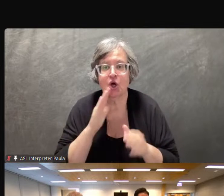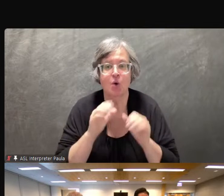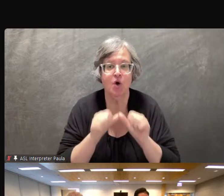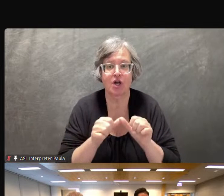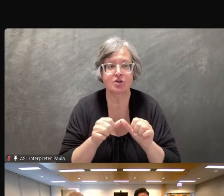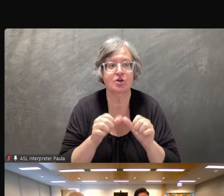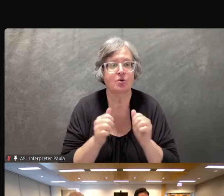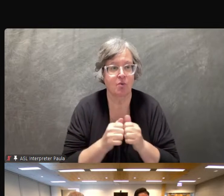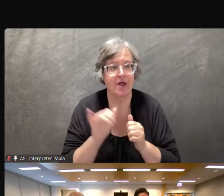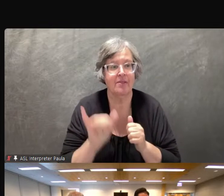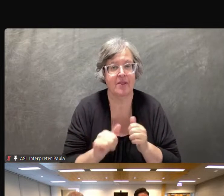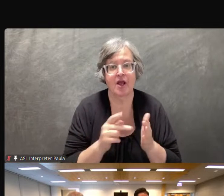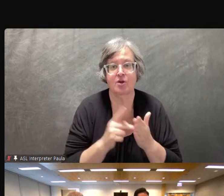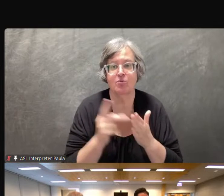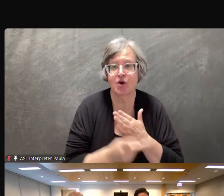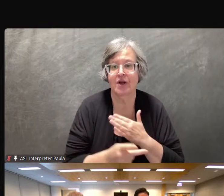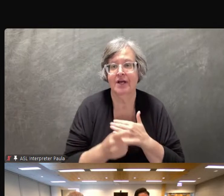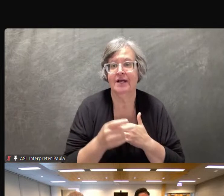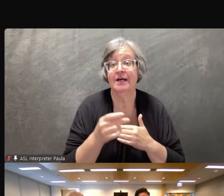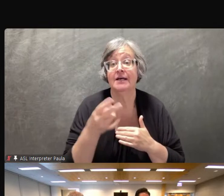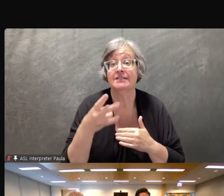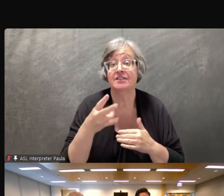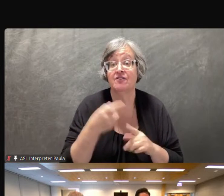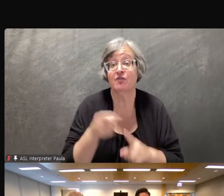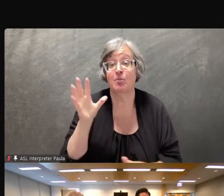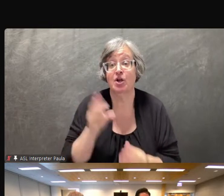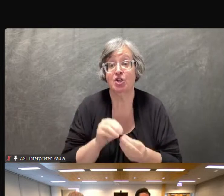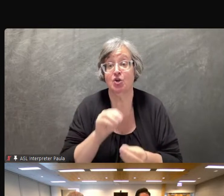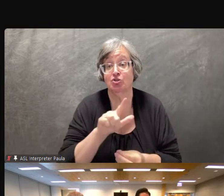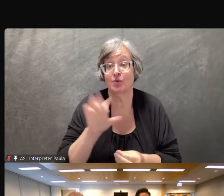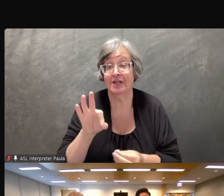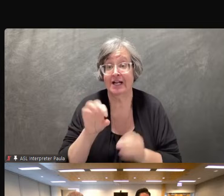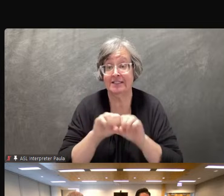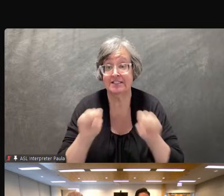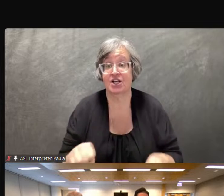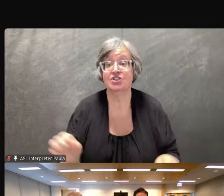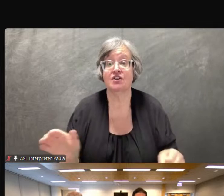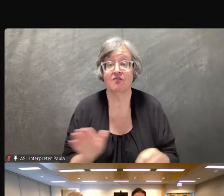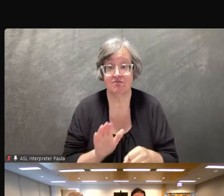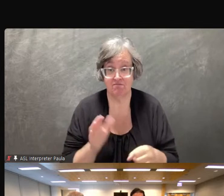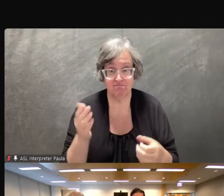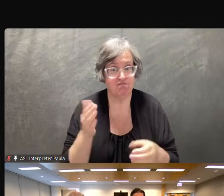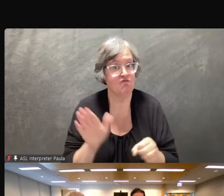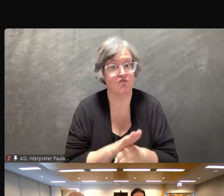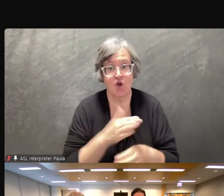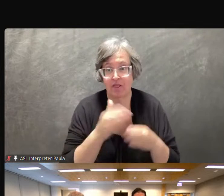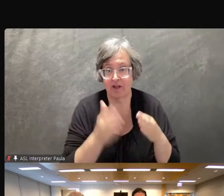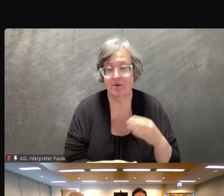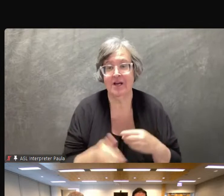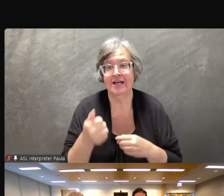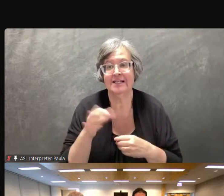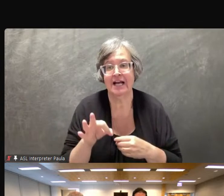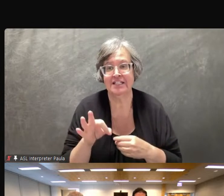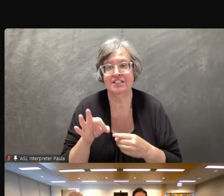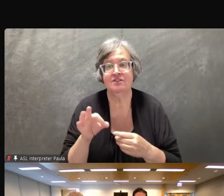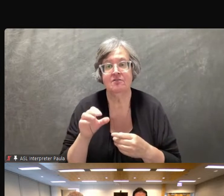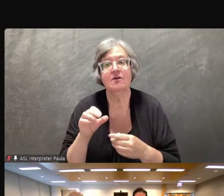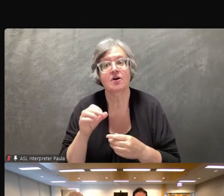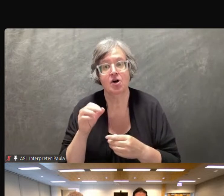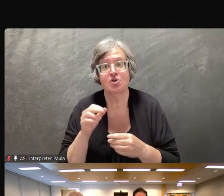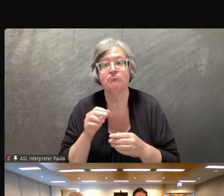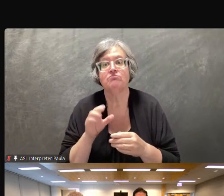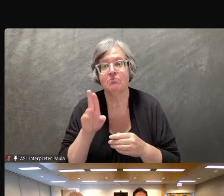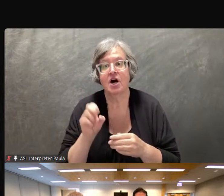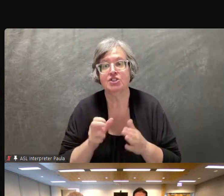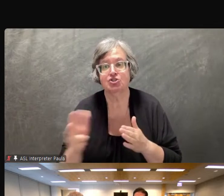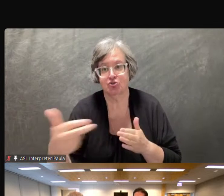basic program with 17 of the 29 stations fully complete, 9 of the 14 bus turnarounds. We are making a full press to finish up as we move into